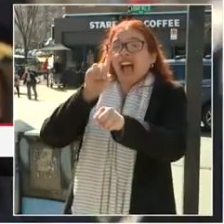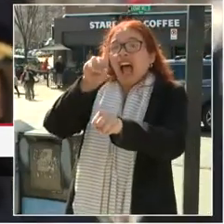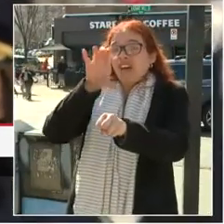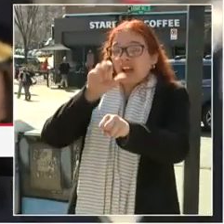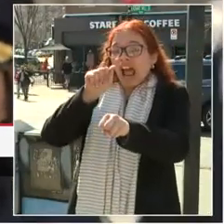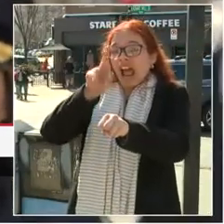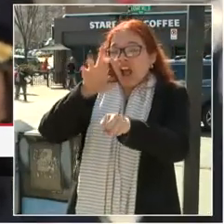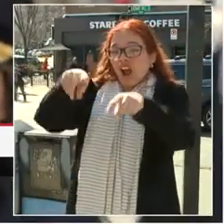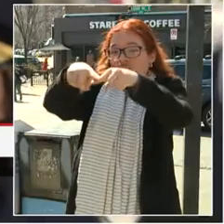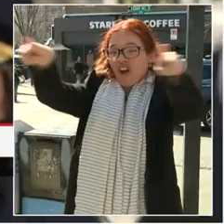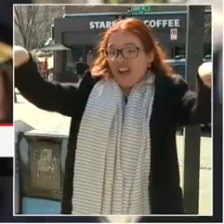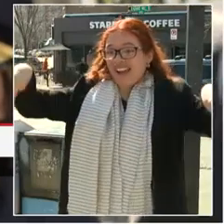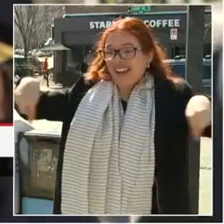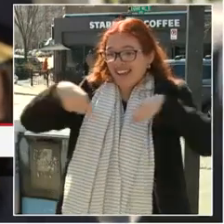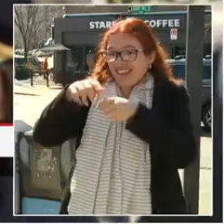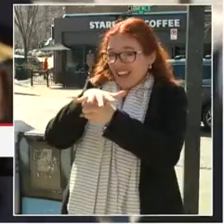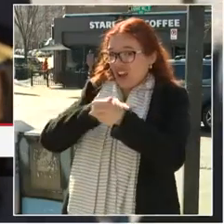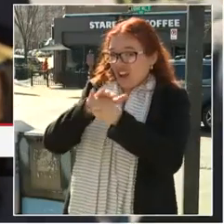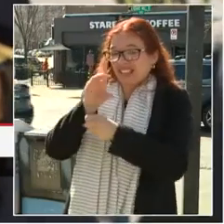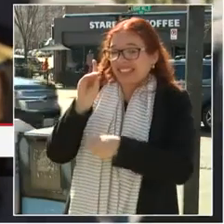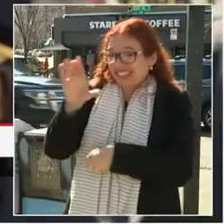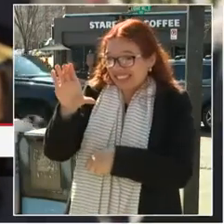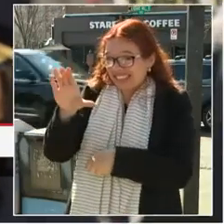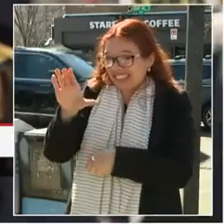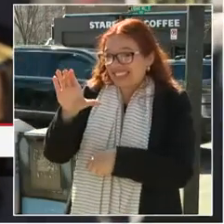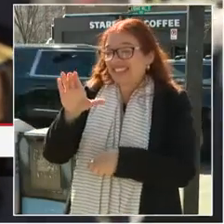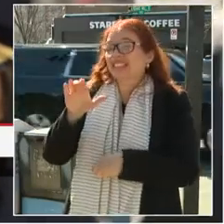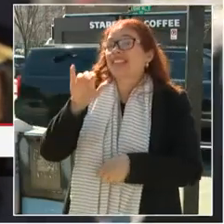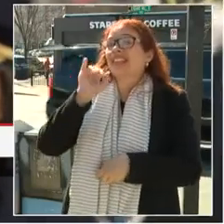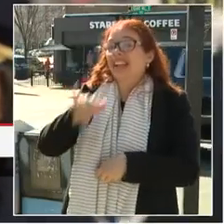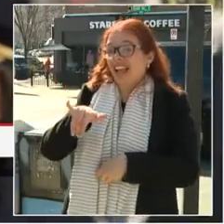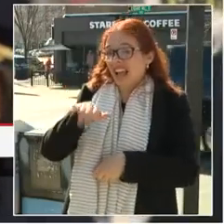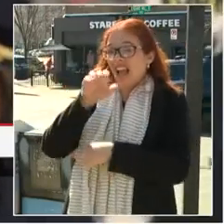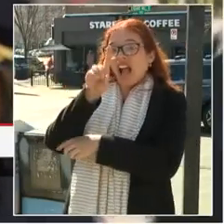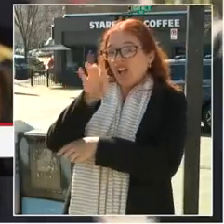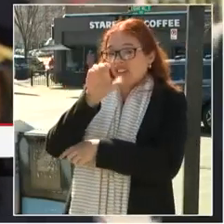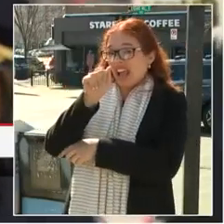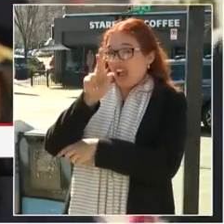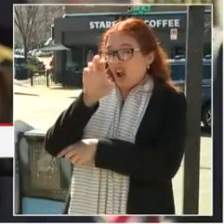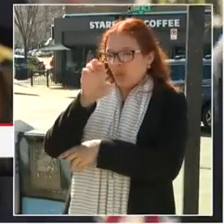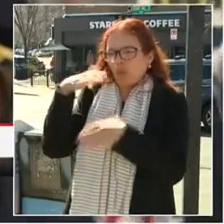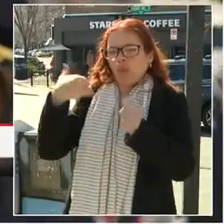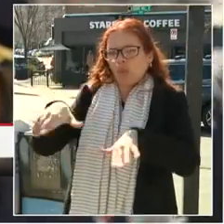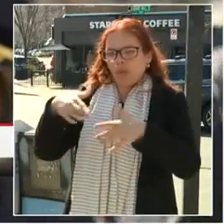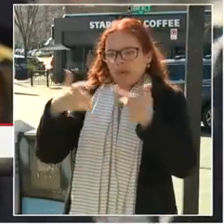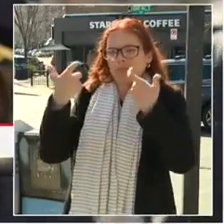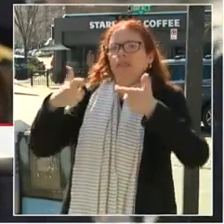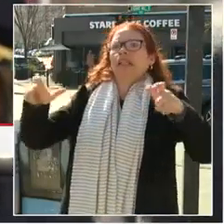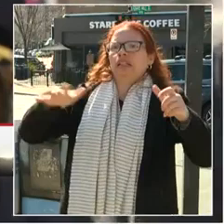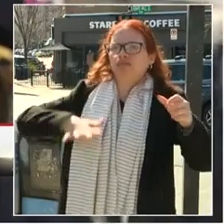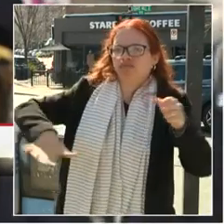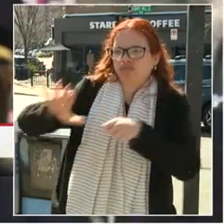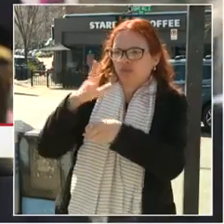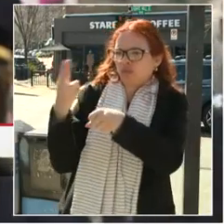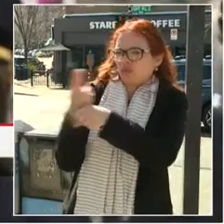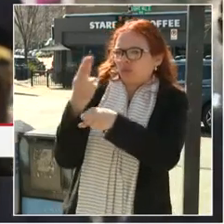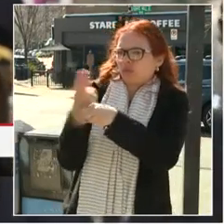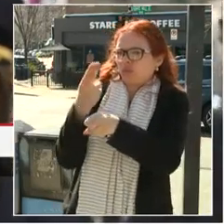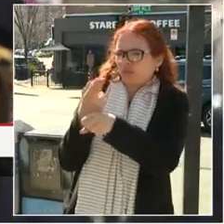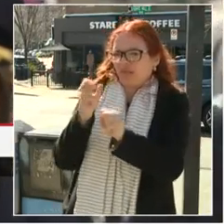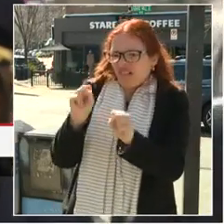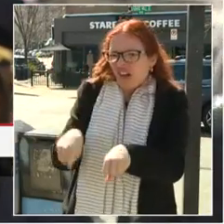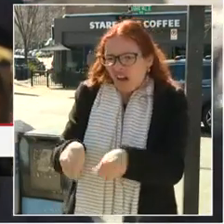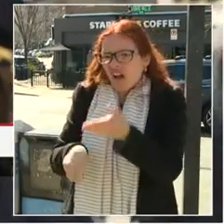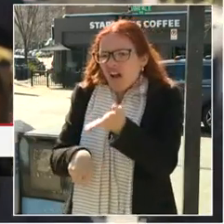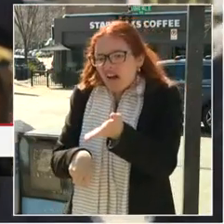of Columbia. And on that 100 acres, a multiple of uses can happen, including a